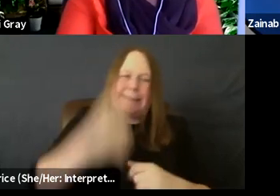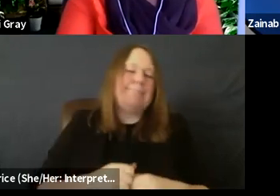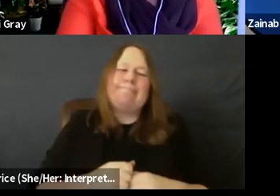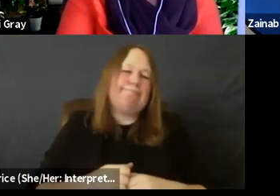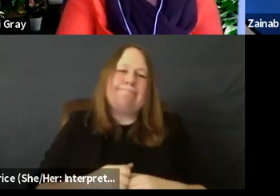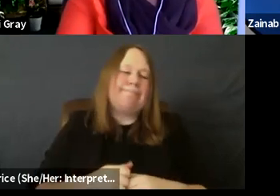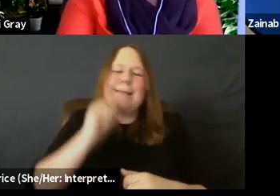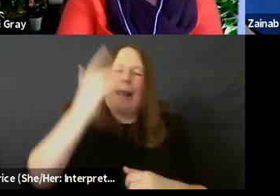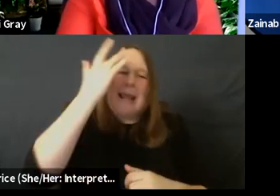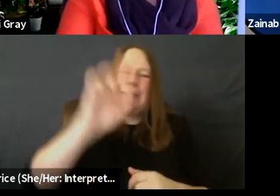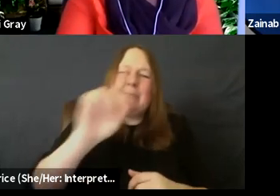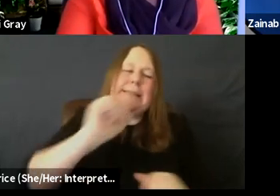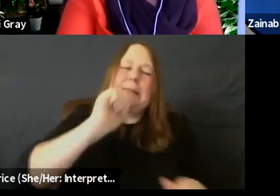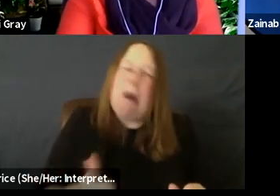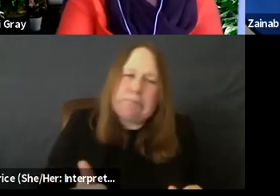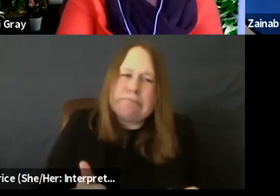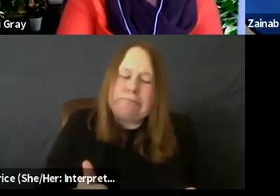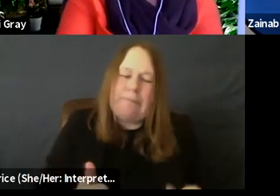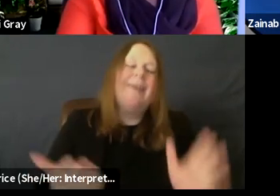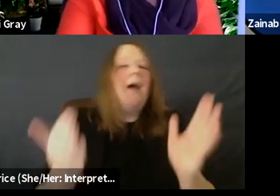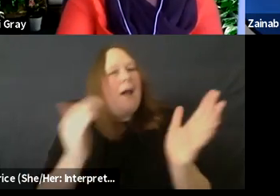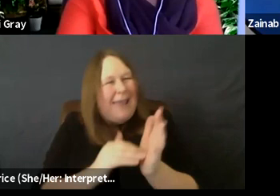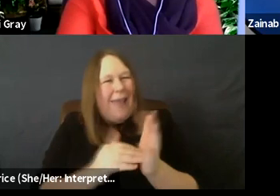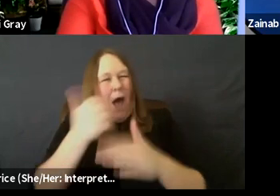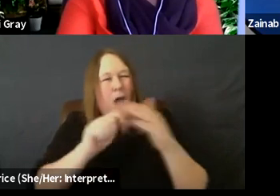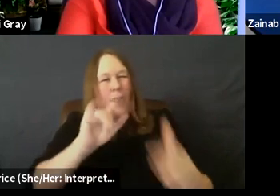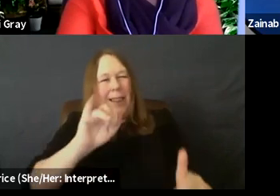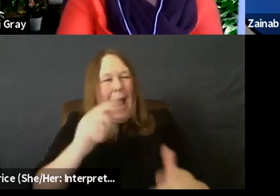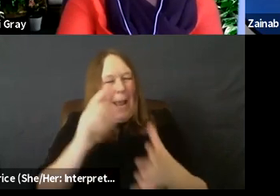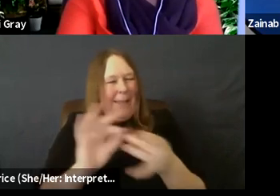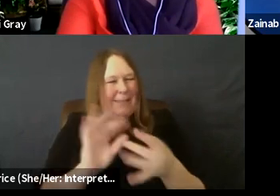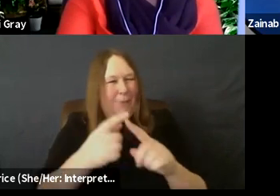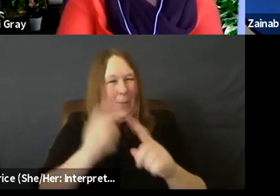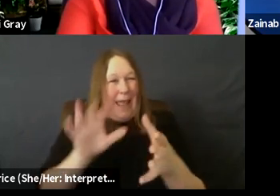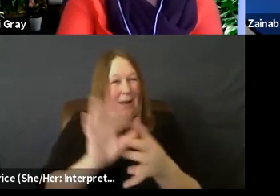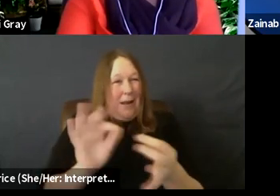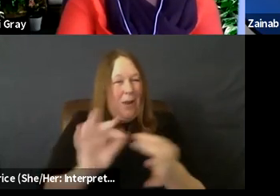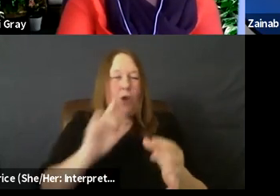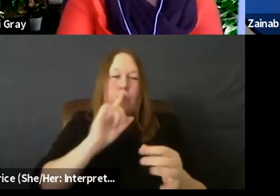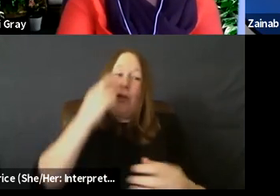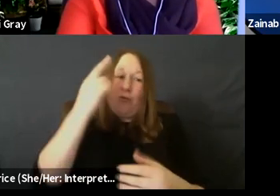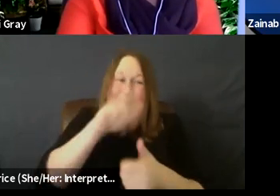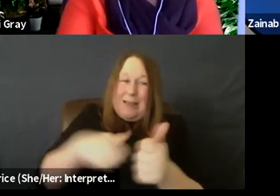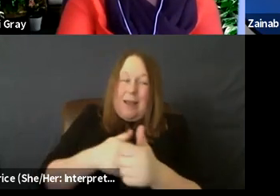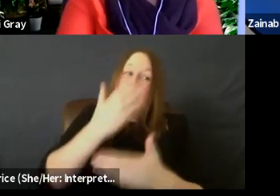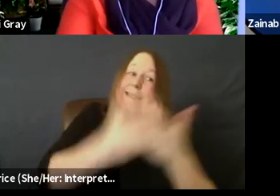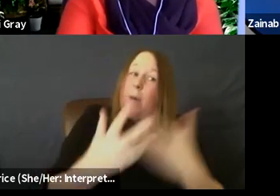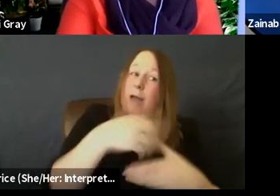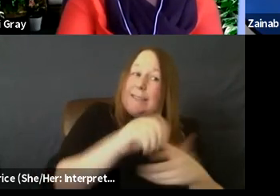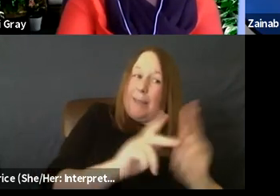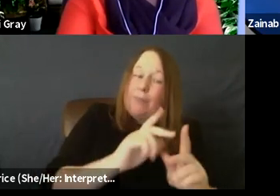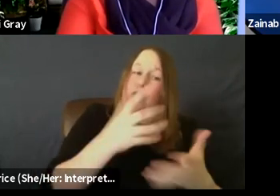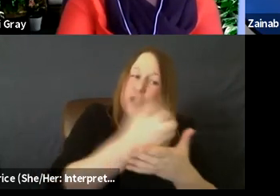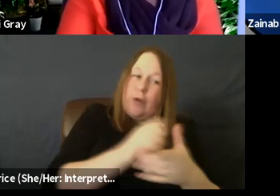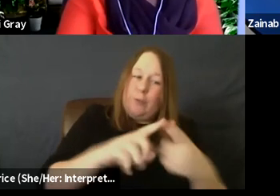isn't an intellectual disability. And again, the underlying message of those statements is the reason that some autistic people deserve to